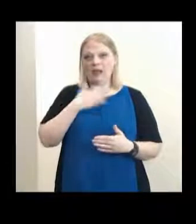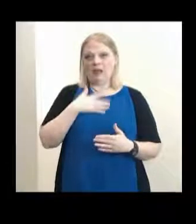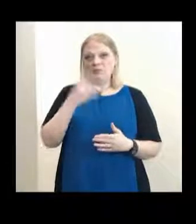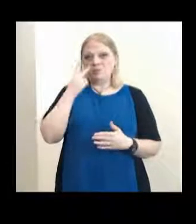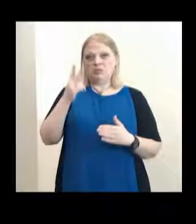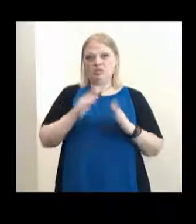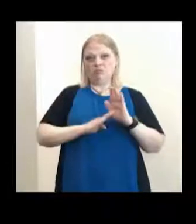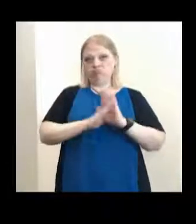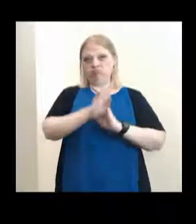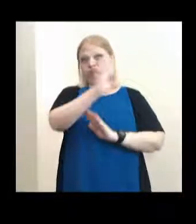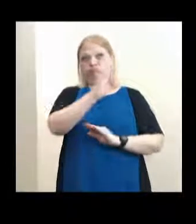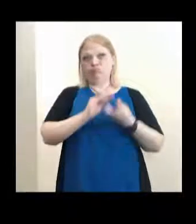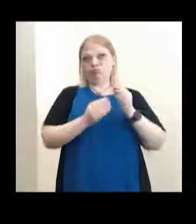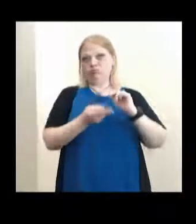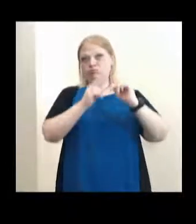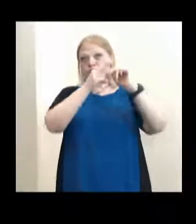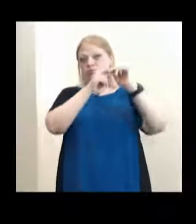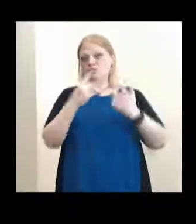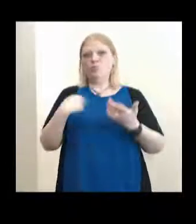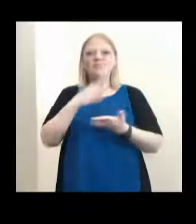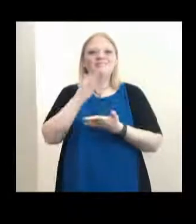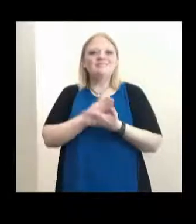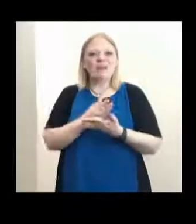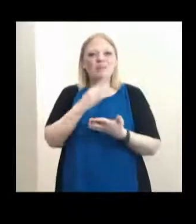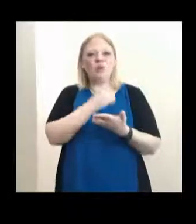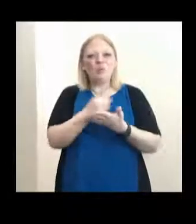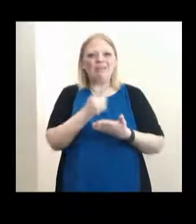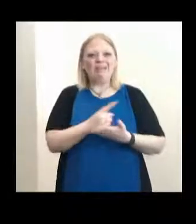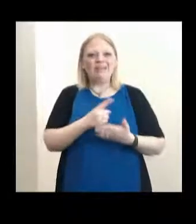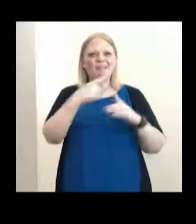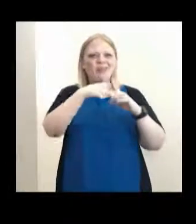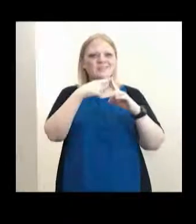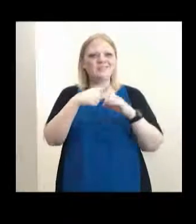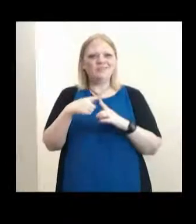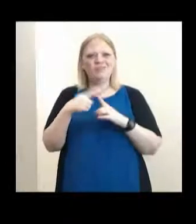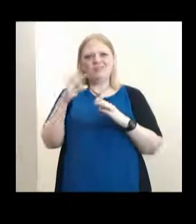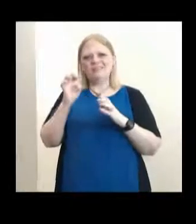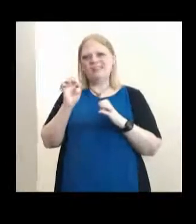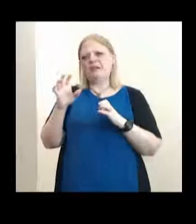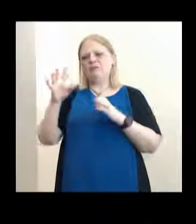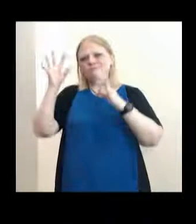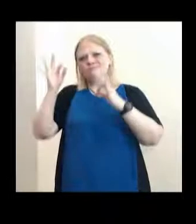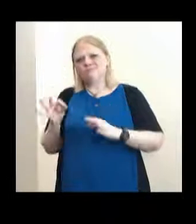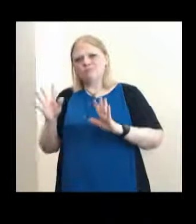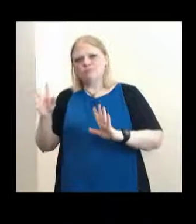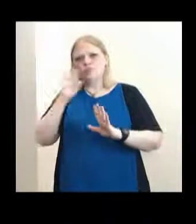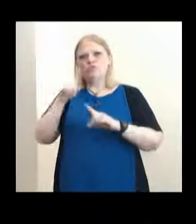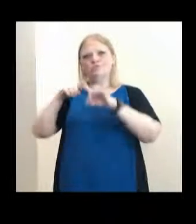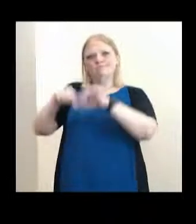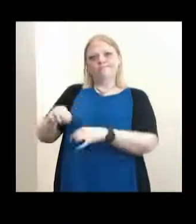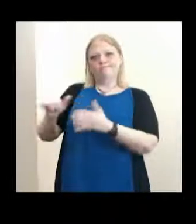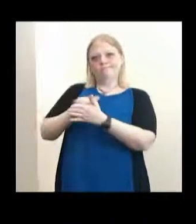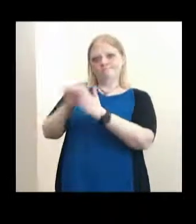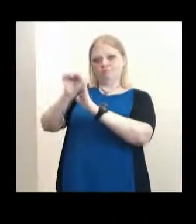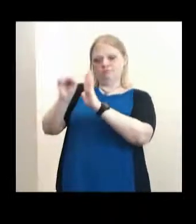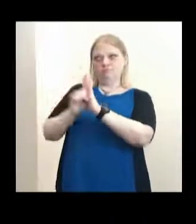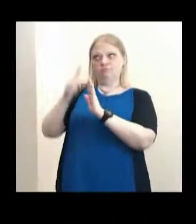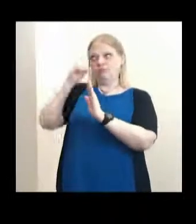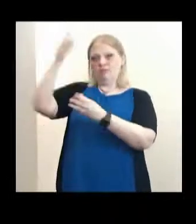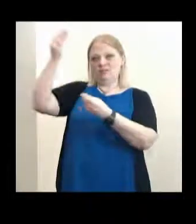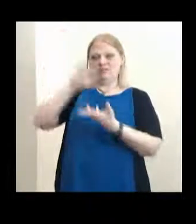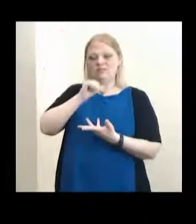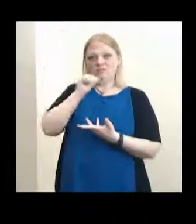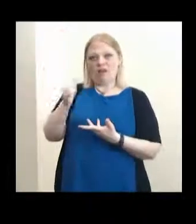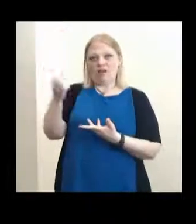number going up. We stopped doing the weekly positivity rate as determined by Erie County, and we're just relying on the state rate because they weren't providing us the pool